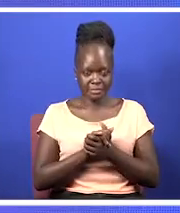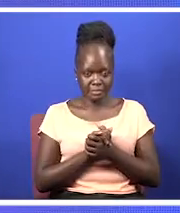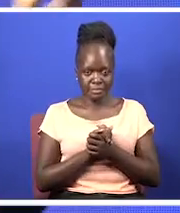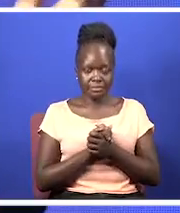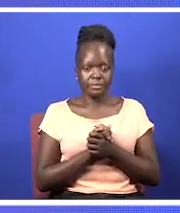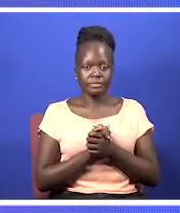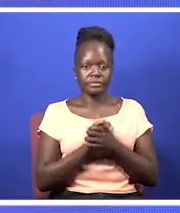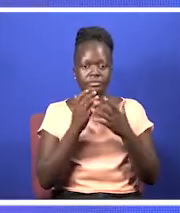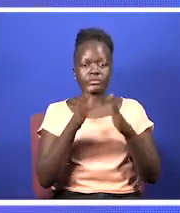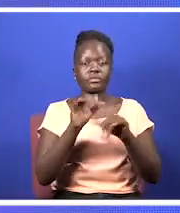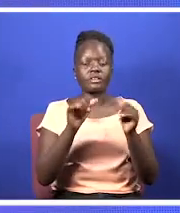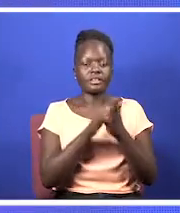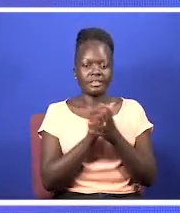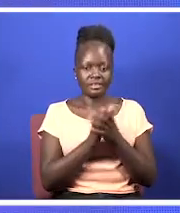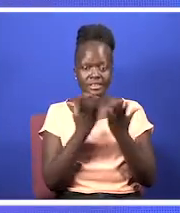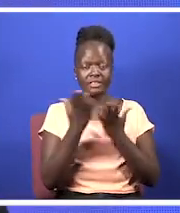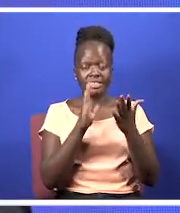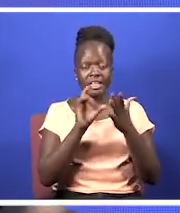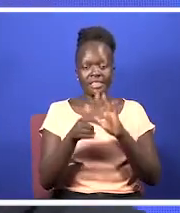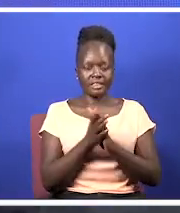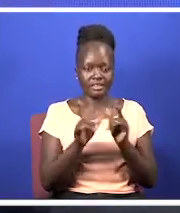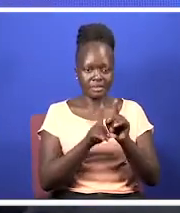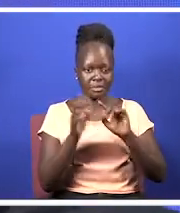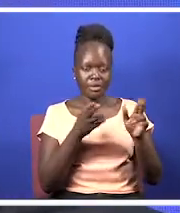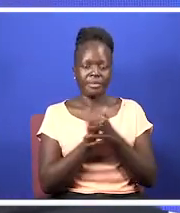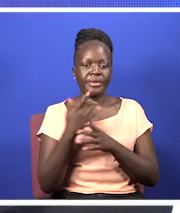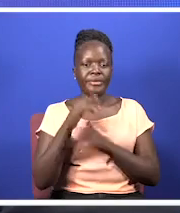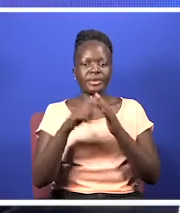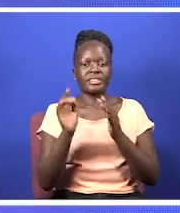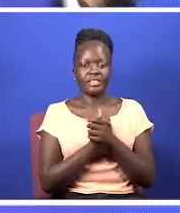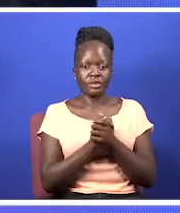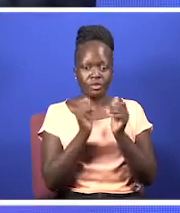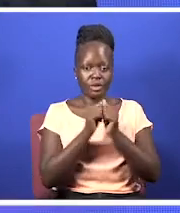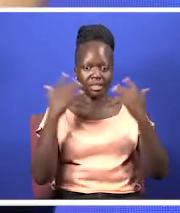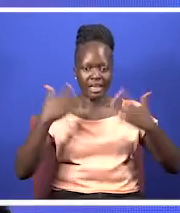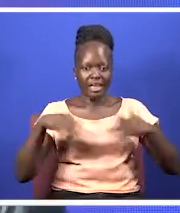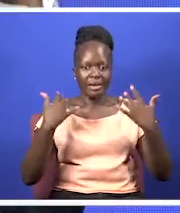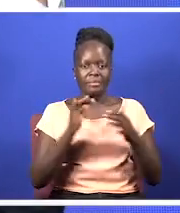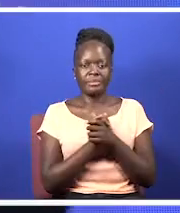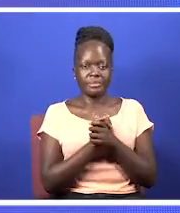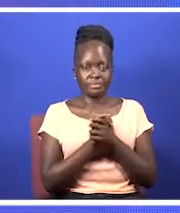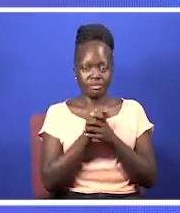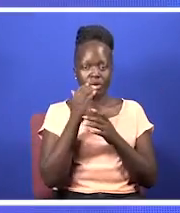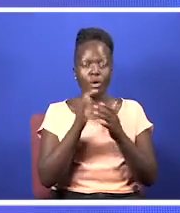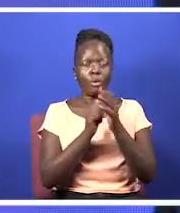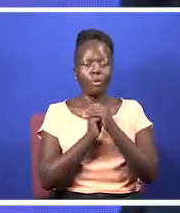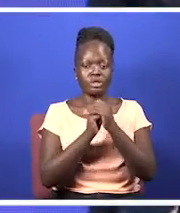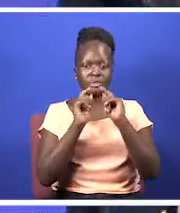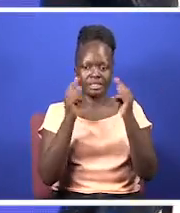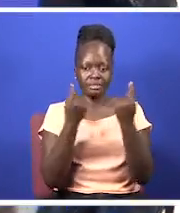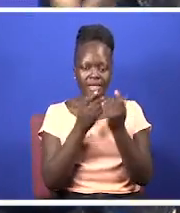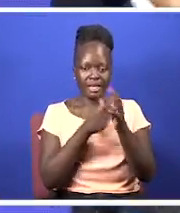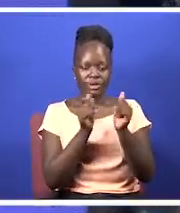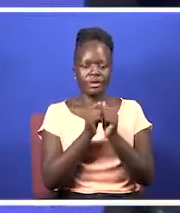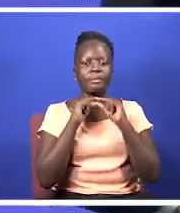Spirit. More about that later in the service. As always, let's get started with the amazing anointed worship team